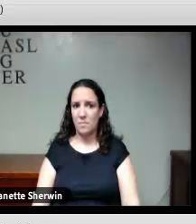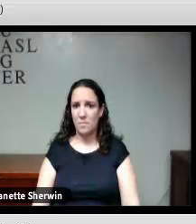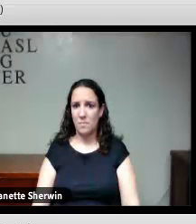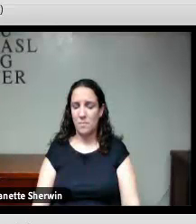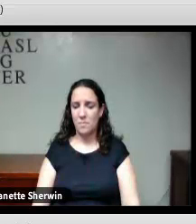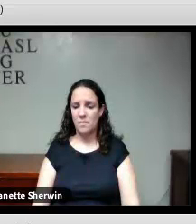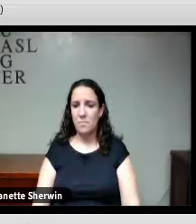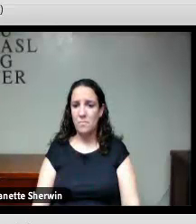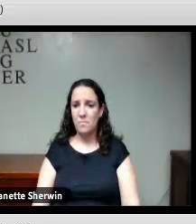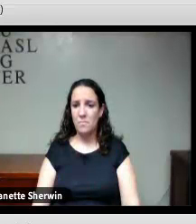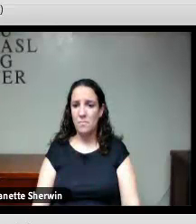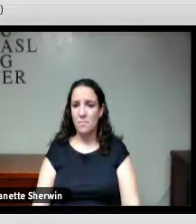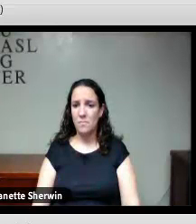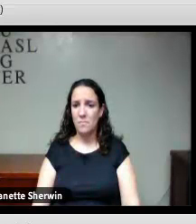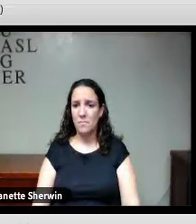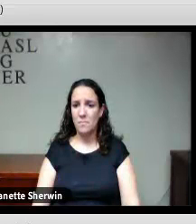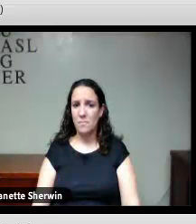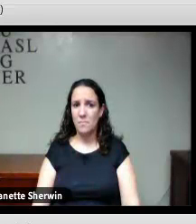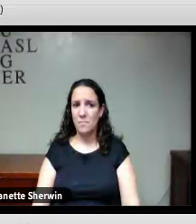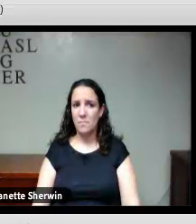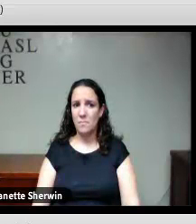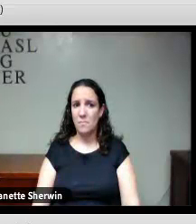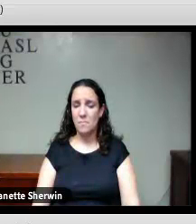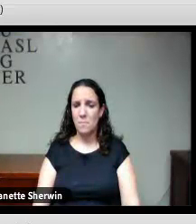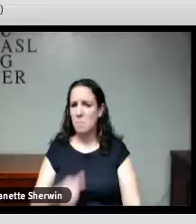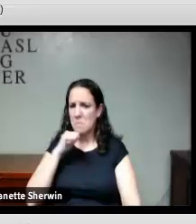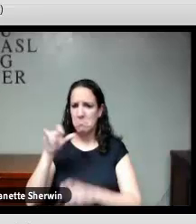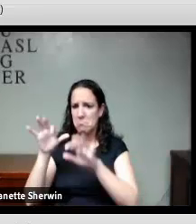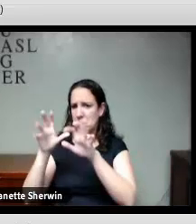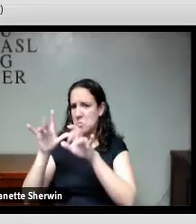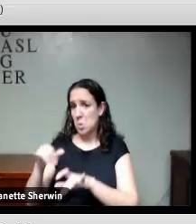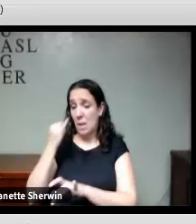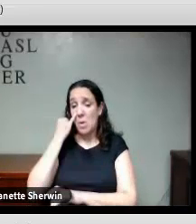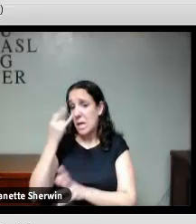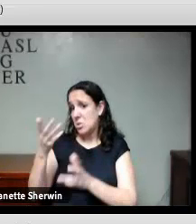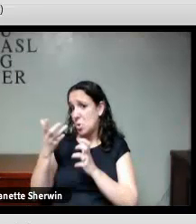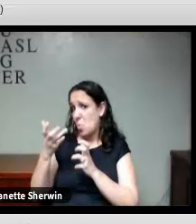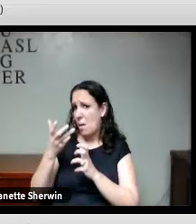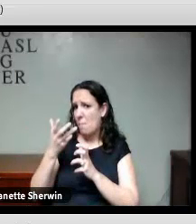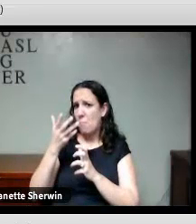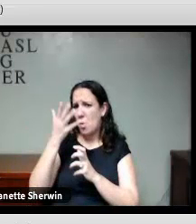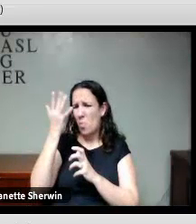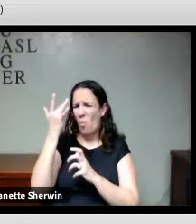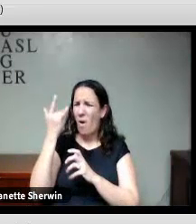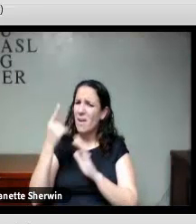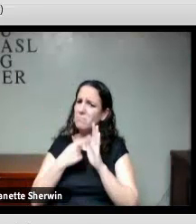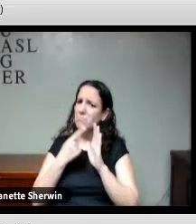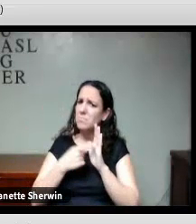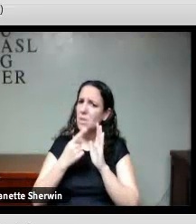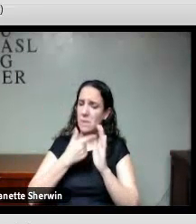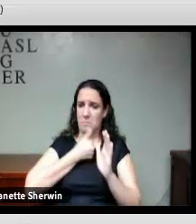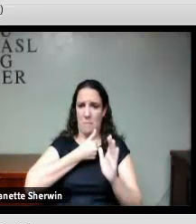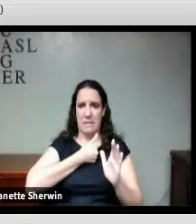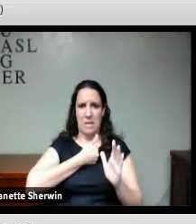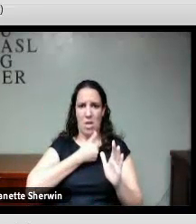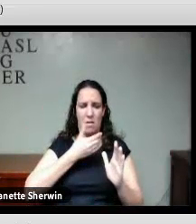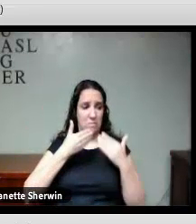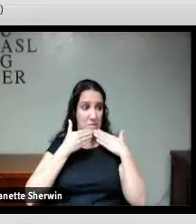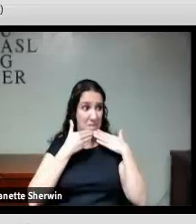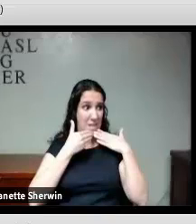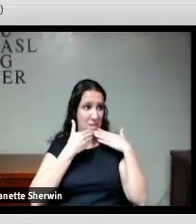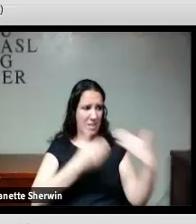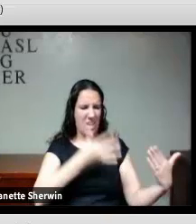and you don't have to type into the chat box unless you want to, but why is it so difficult for you personally to say thank you when a patron is upset? There are